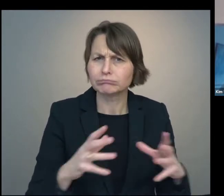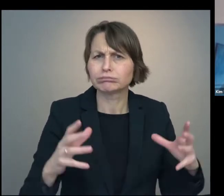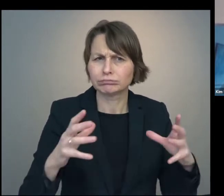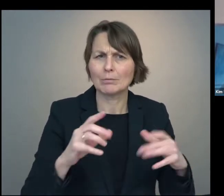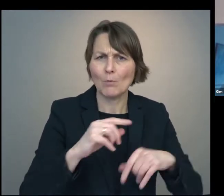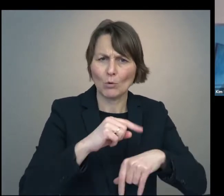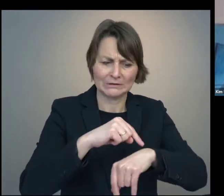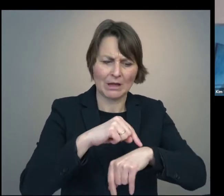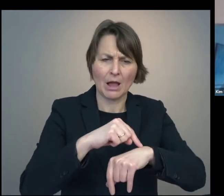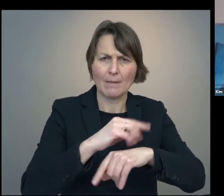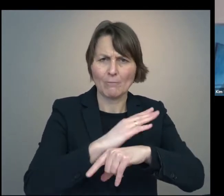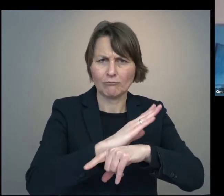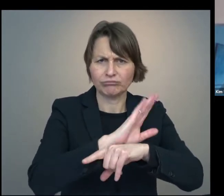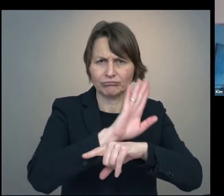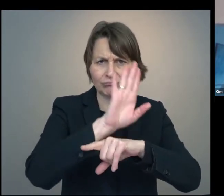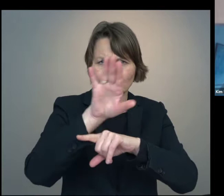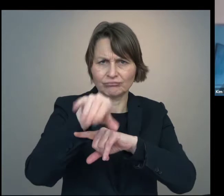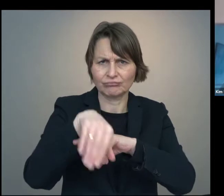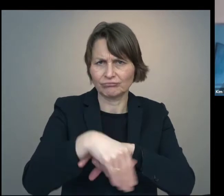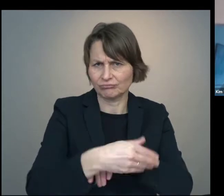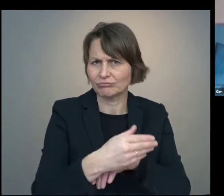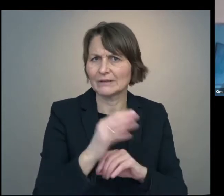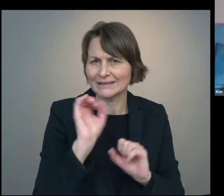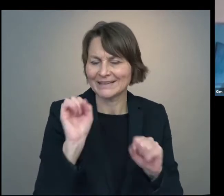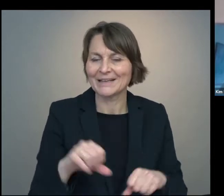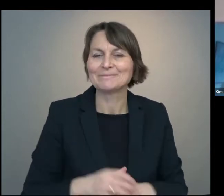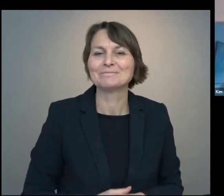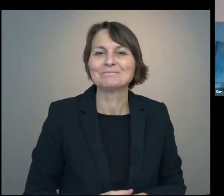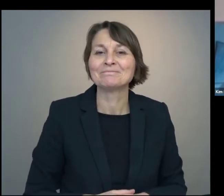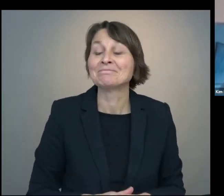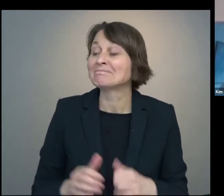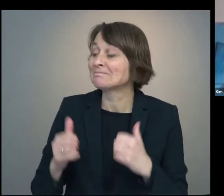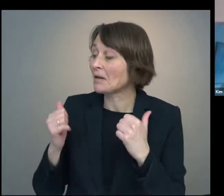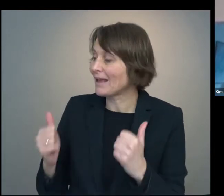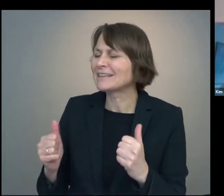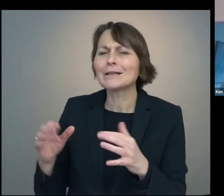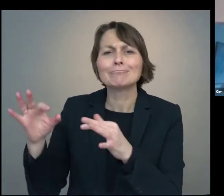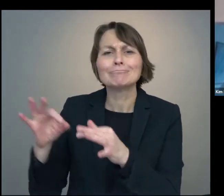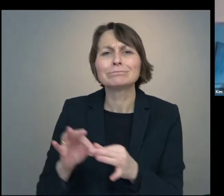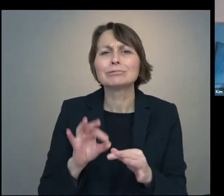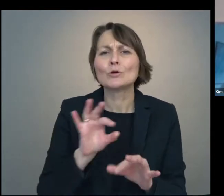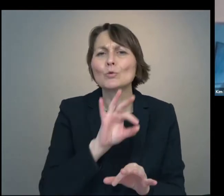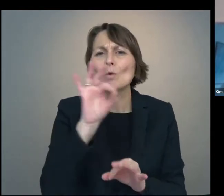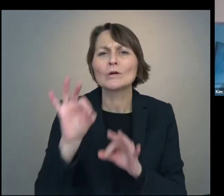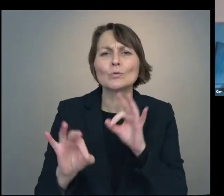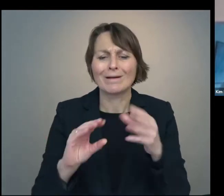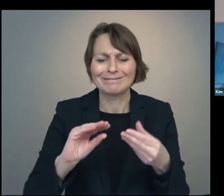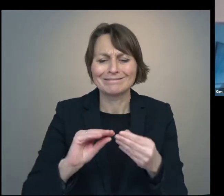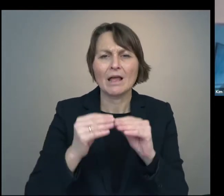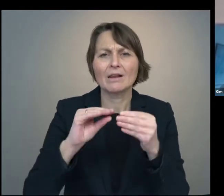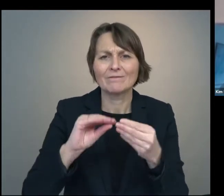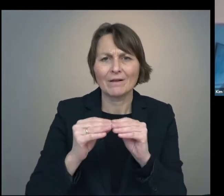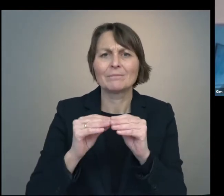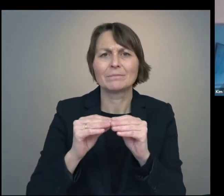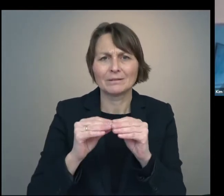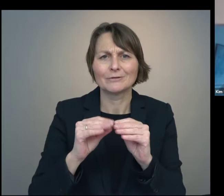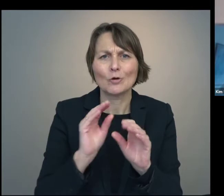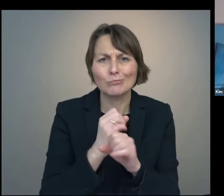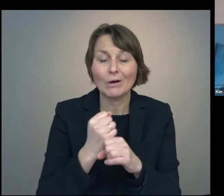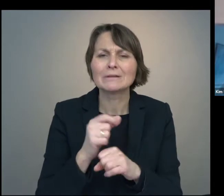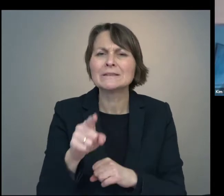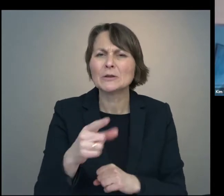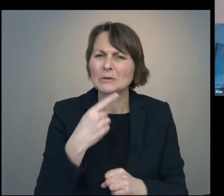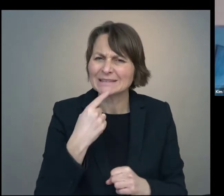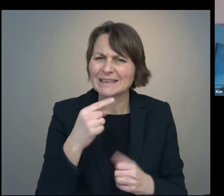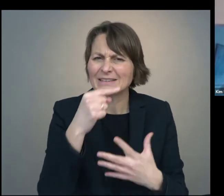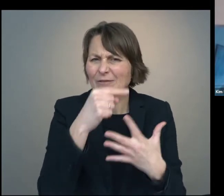I guess from that, we lead on to a few questions around the development process, because you've mentioned a number of SaaS projects